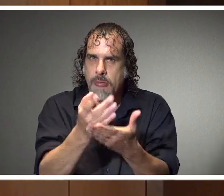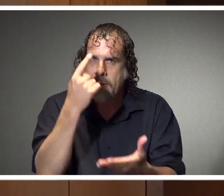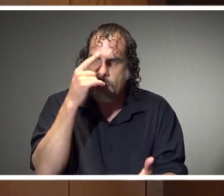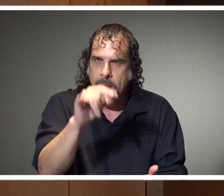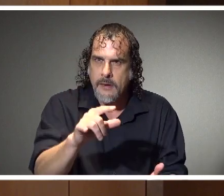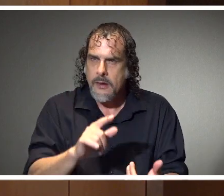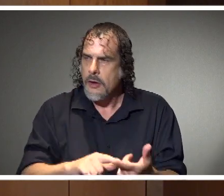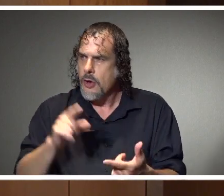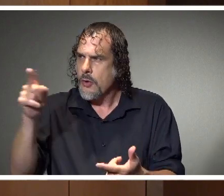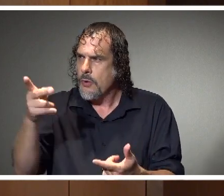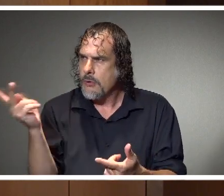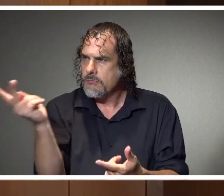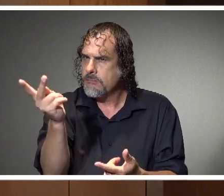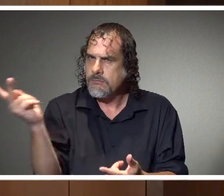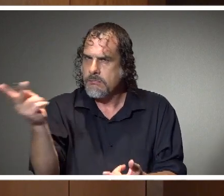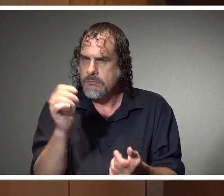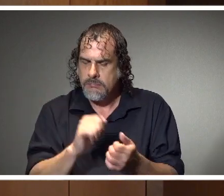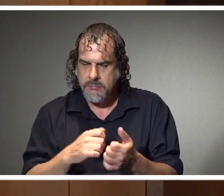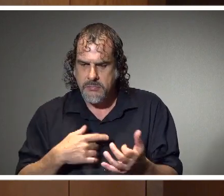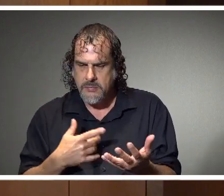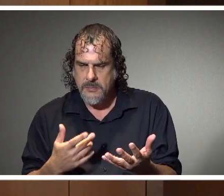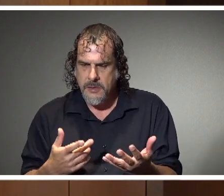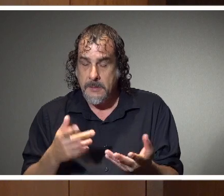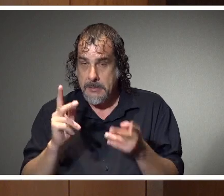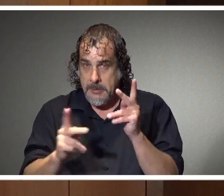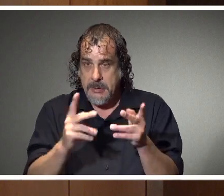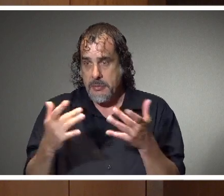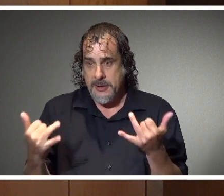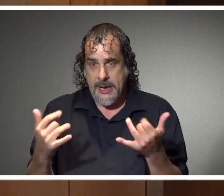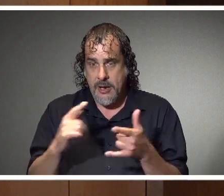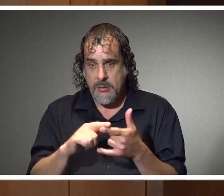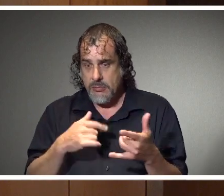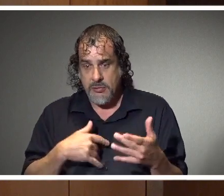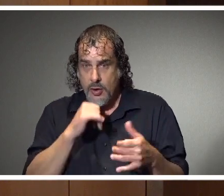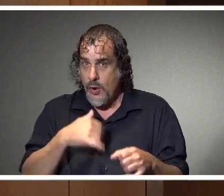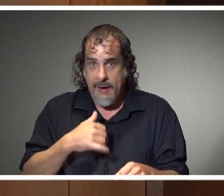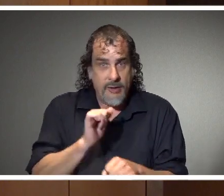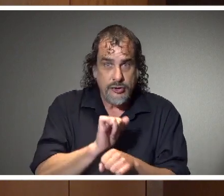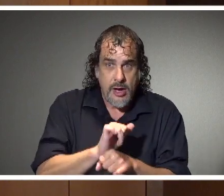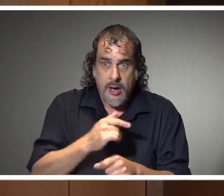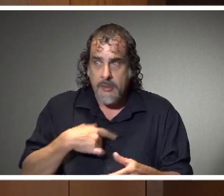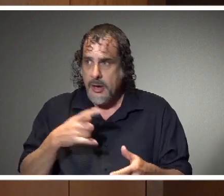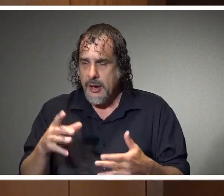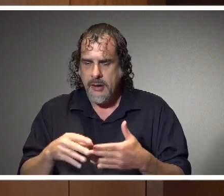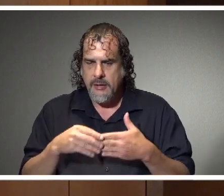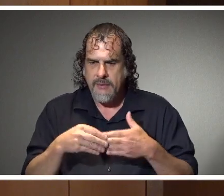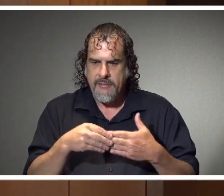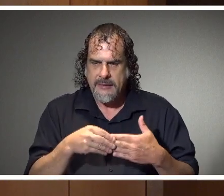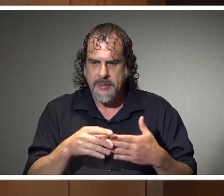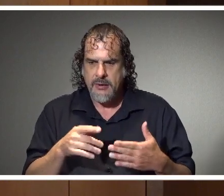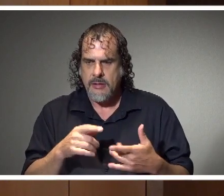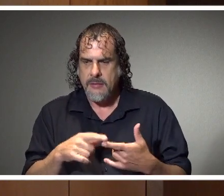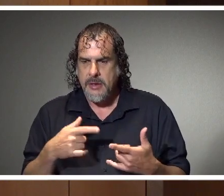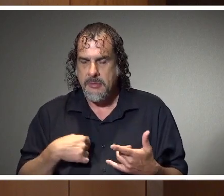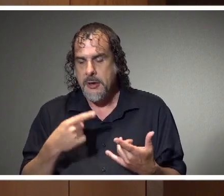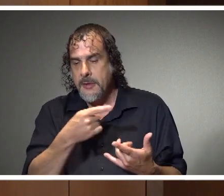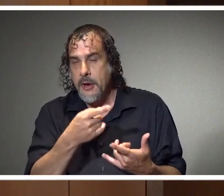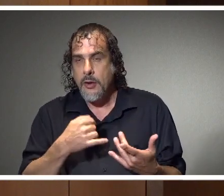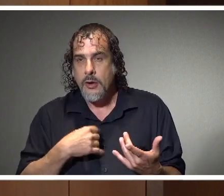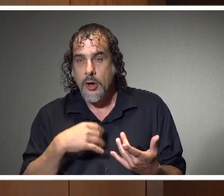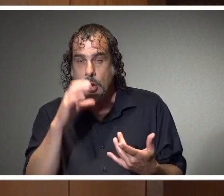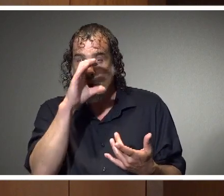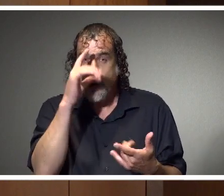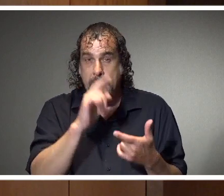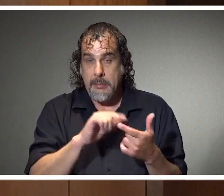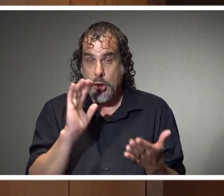you and or Patrick have to folks who maybe are out of work right now, and the flexibility that they may need to have about looking to a new